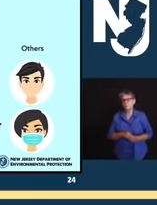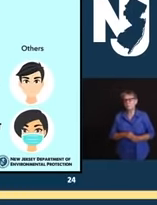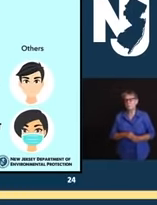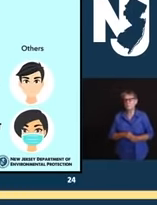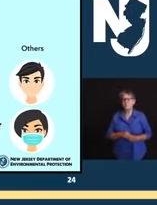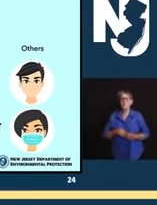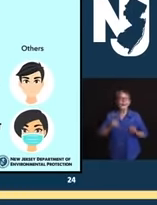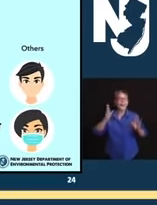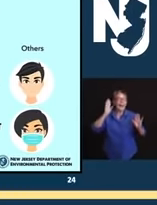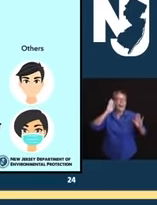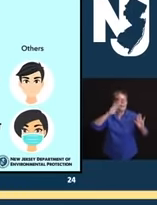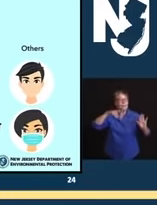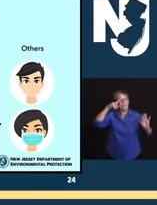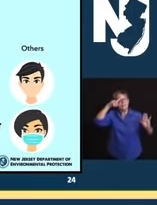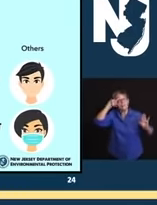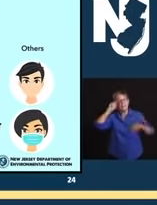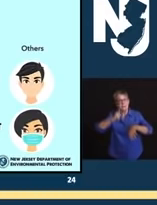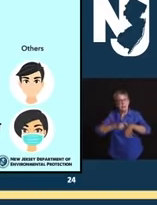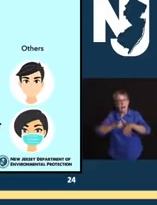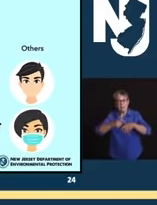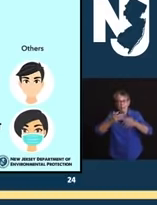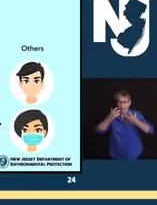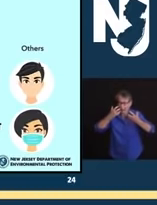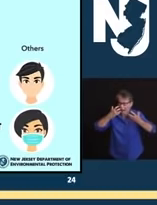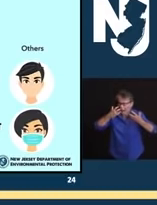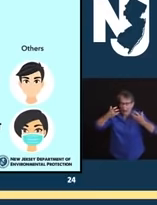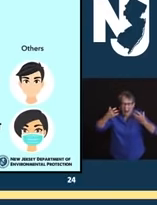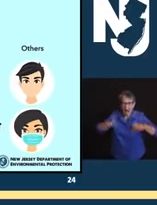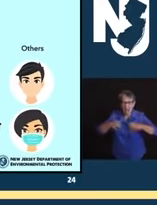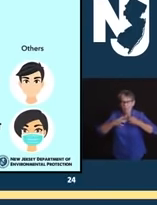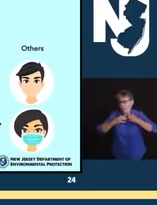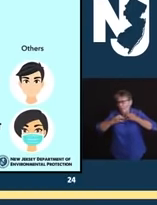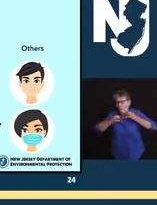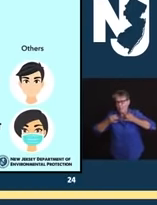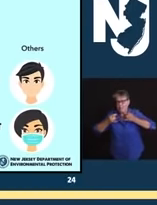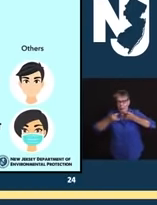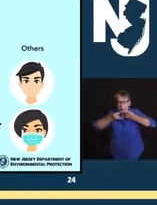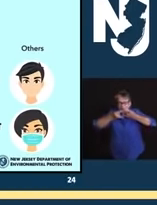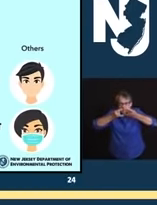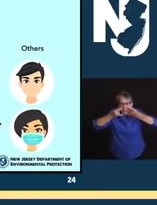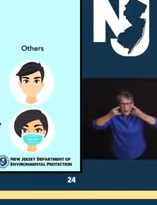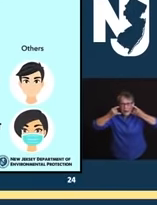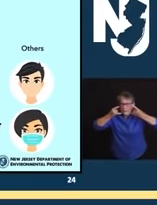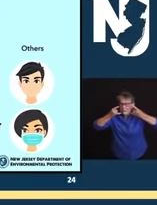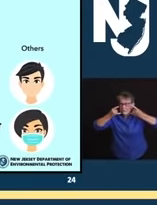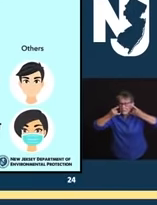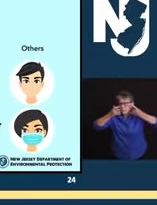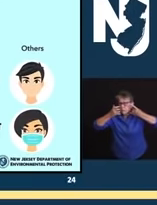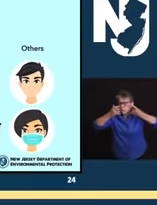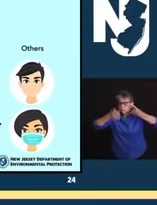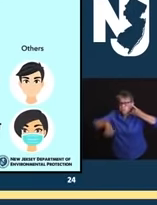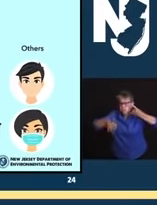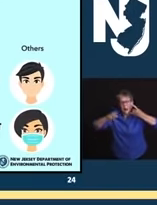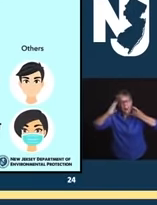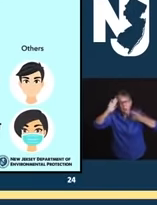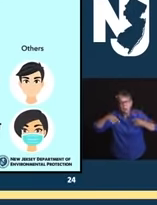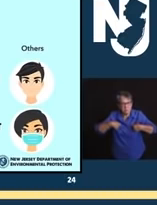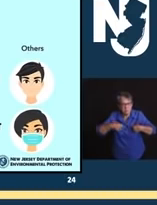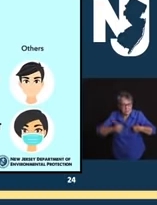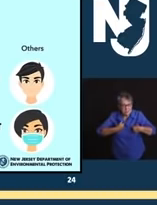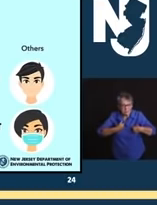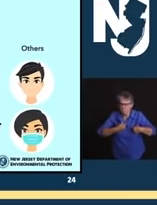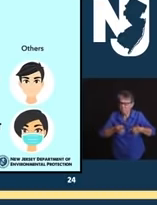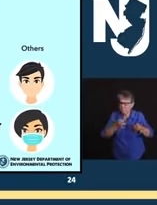it uncomfortable. Frankly, I don't like it any more than you do. But we have to. The only people who do not need to be masked are children under 2 years